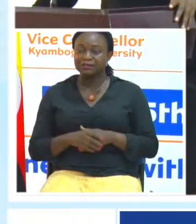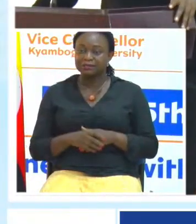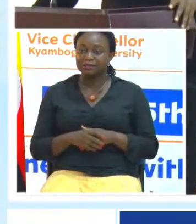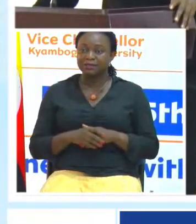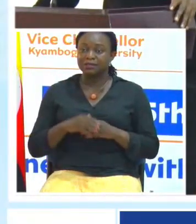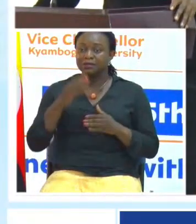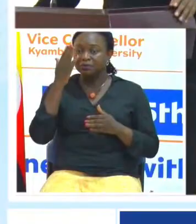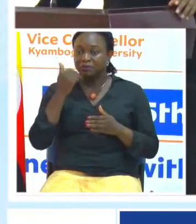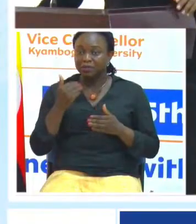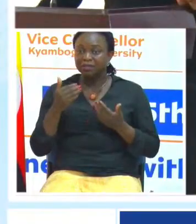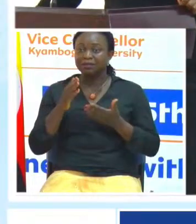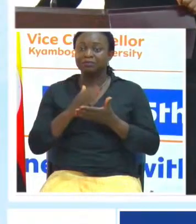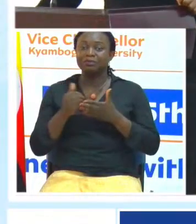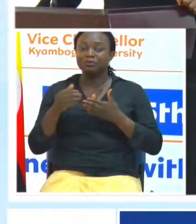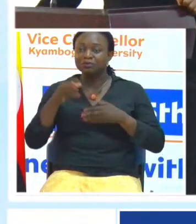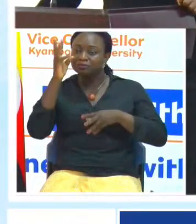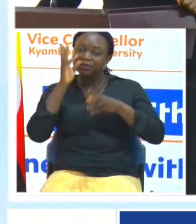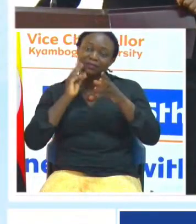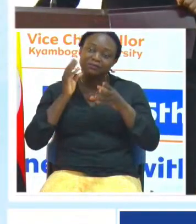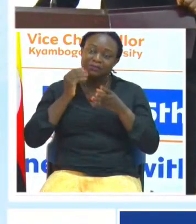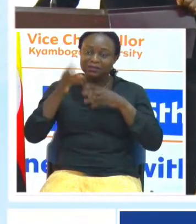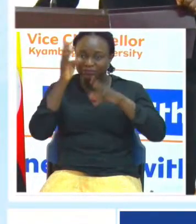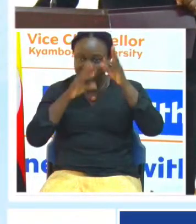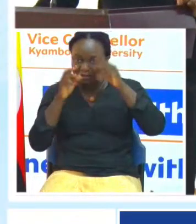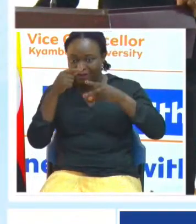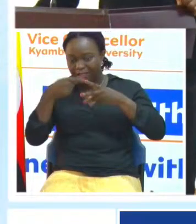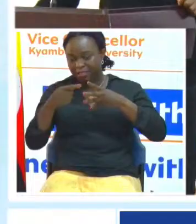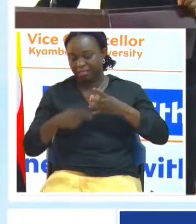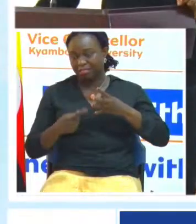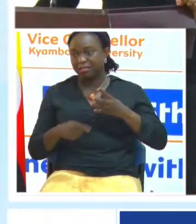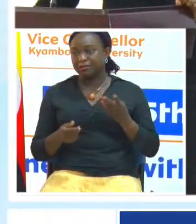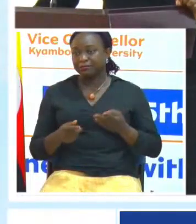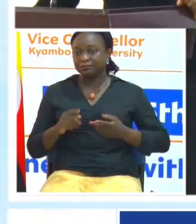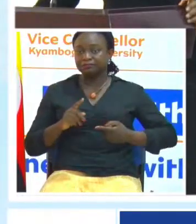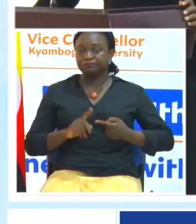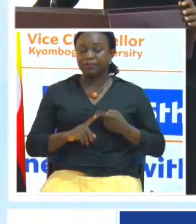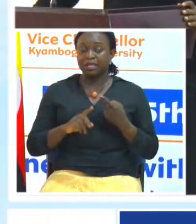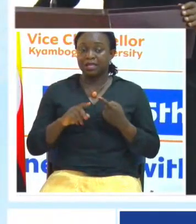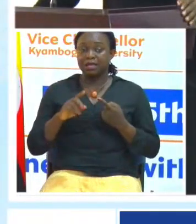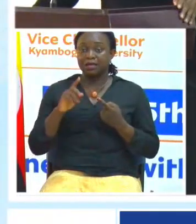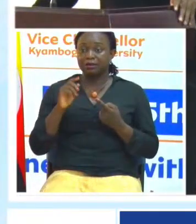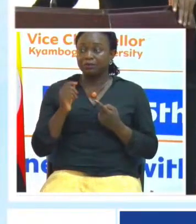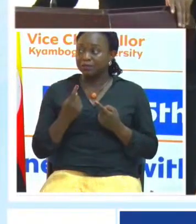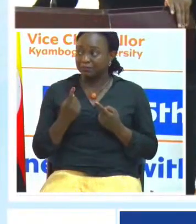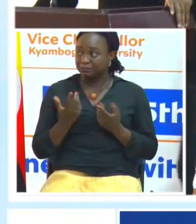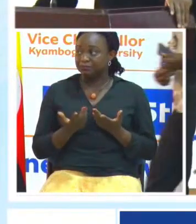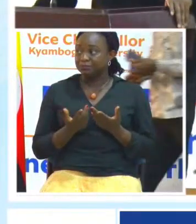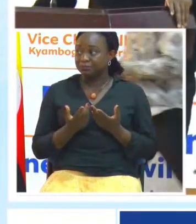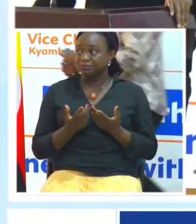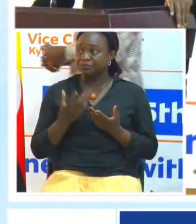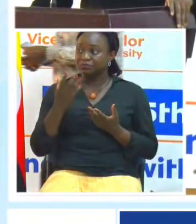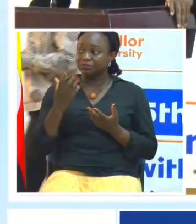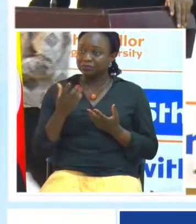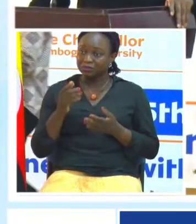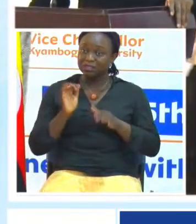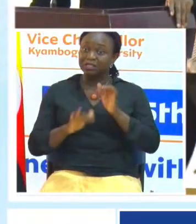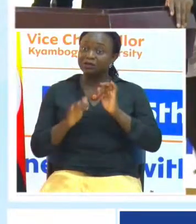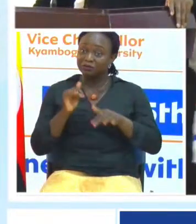because of the following reasons. One, I can say the International Relations